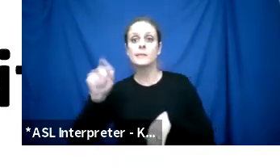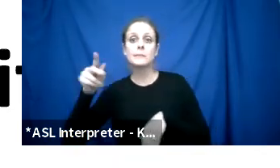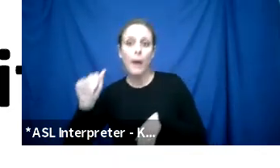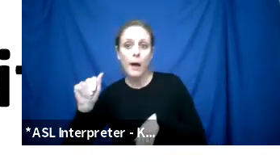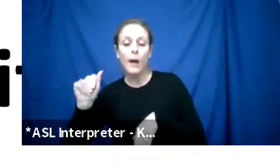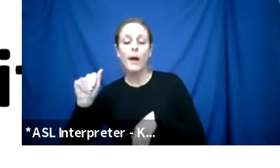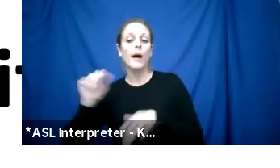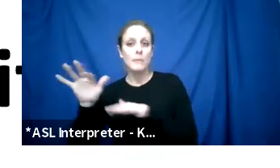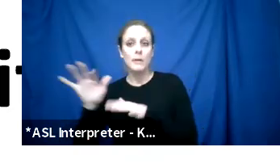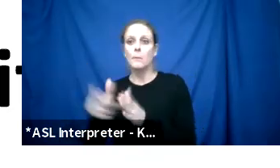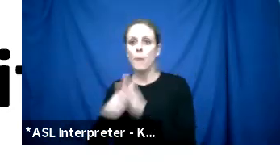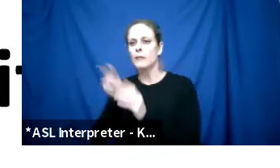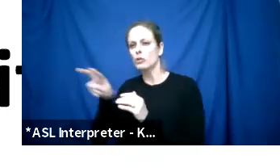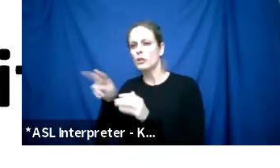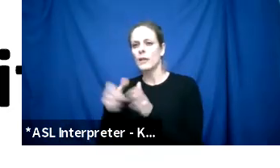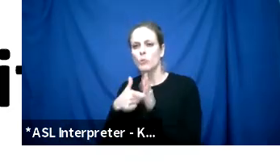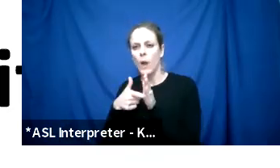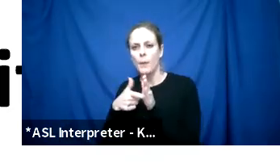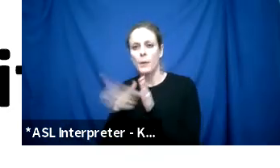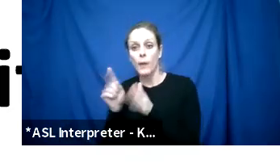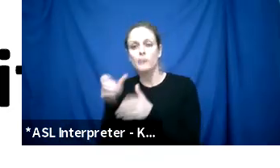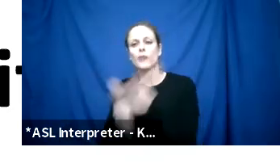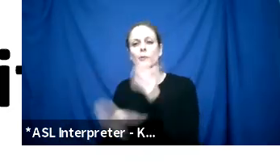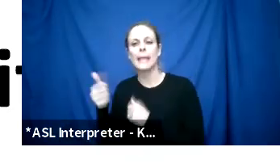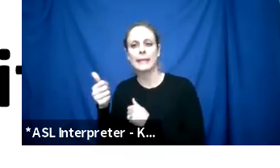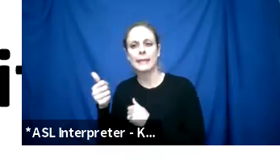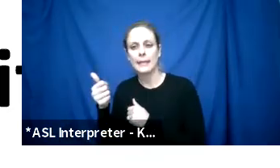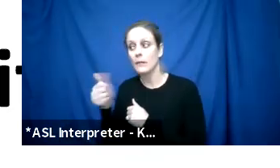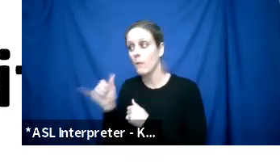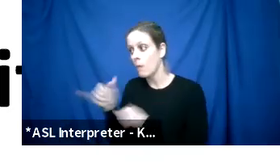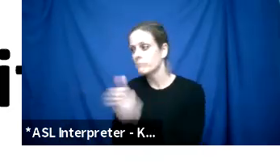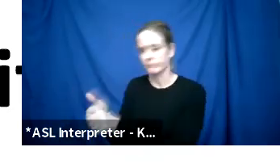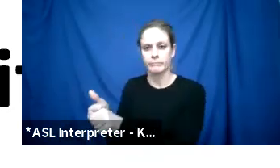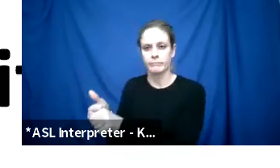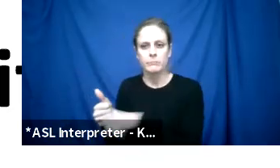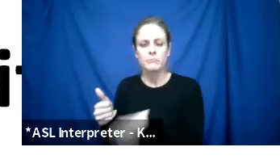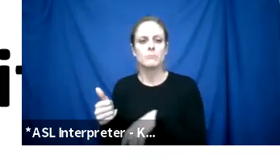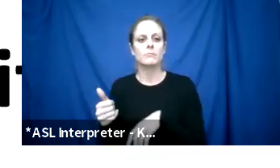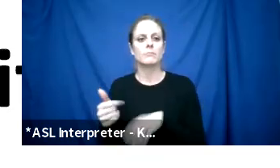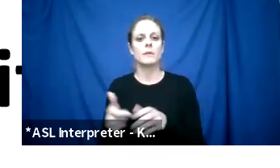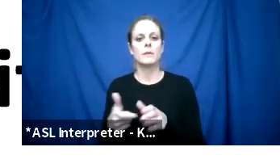minimum requirements in chapter 10 for those types of facilities. Remember, you'd be looking at a means of entry.